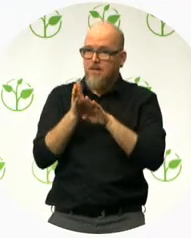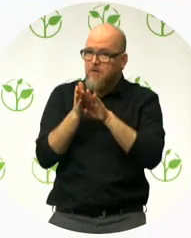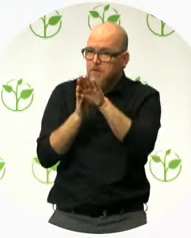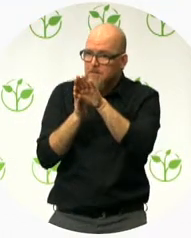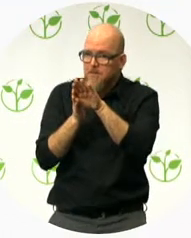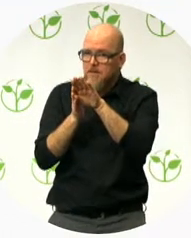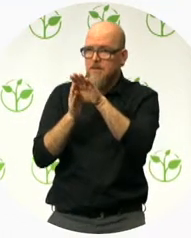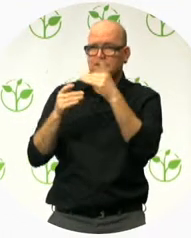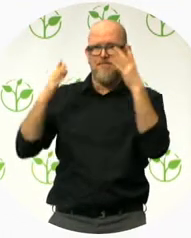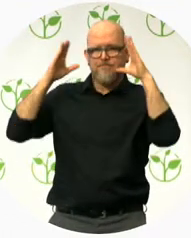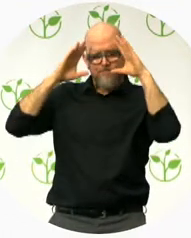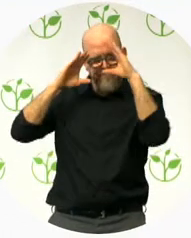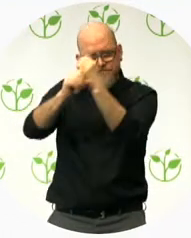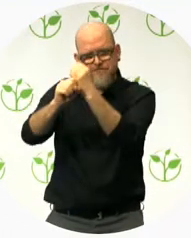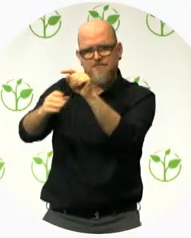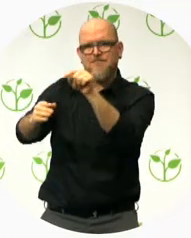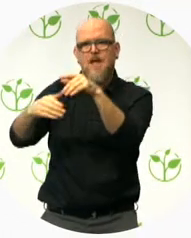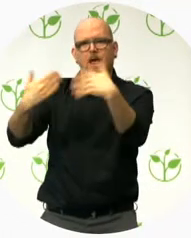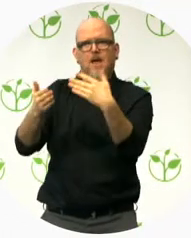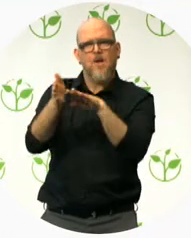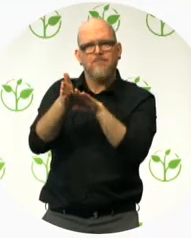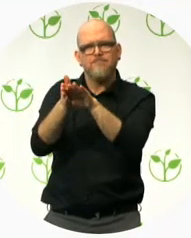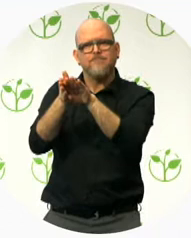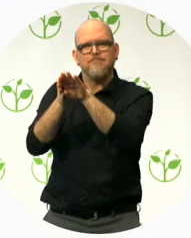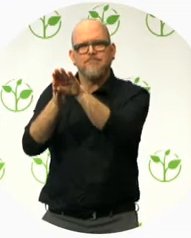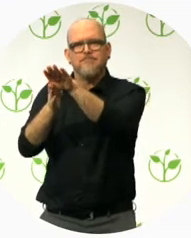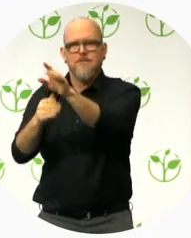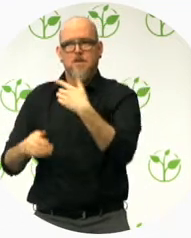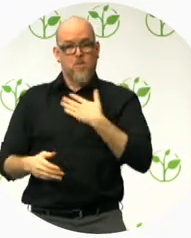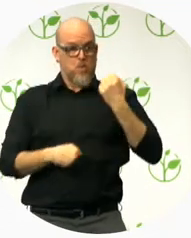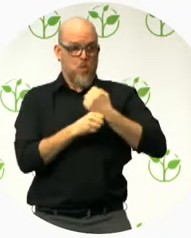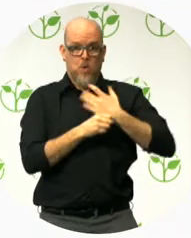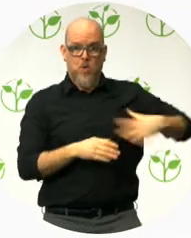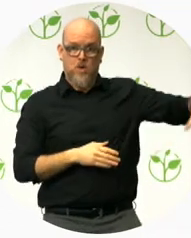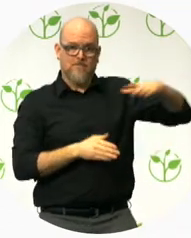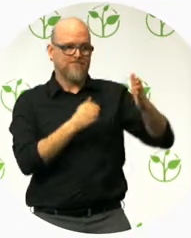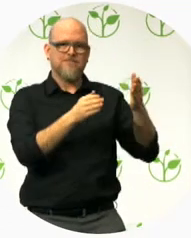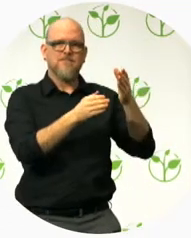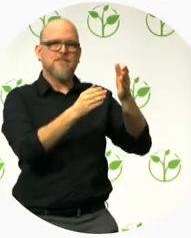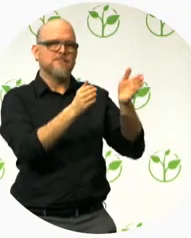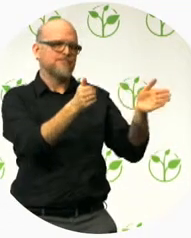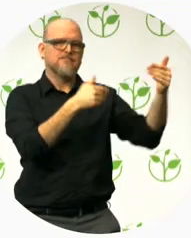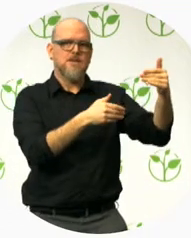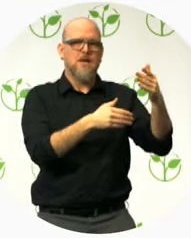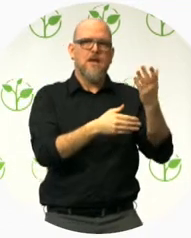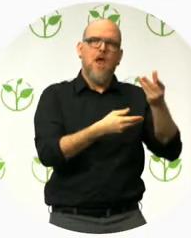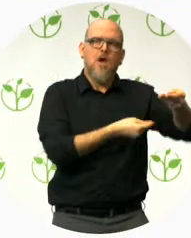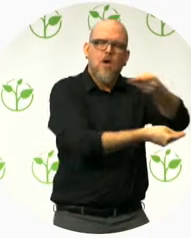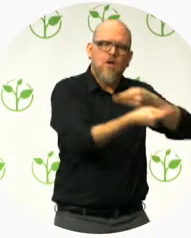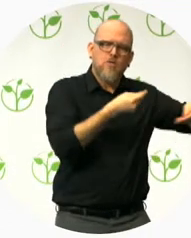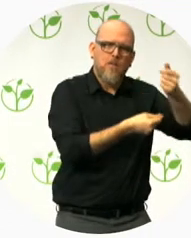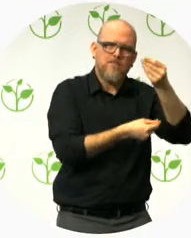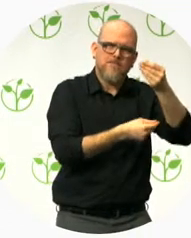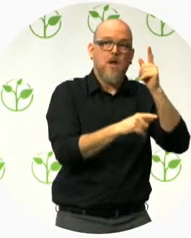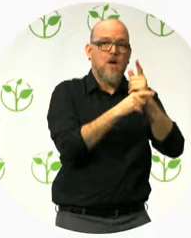The department I work for, the Department of Economic and Social Affairs of the United Nations in Vienna, and the